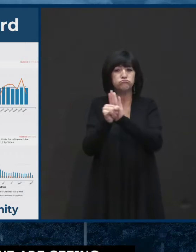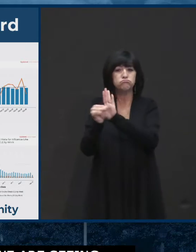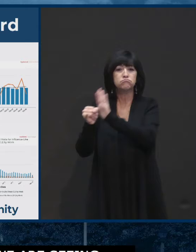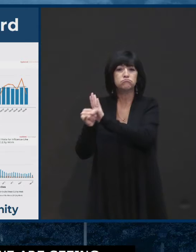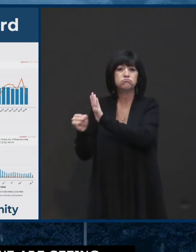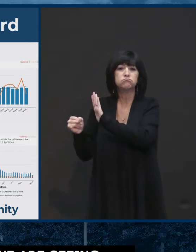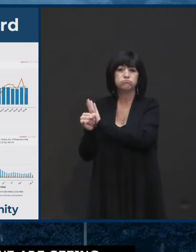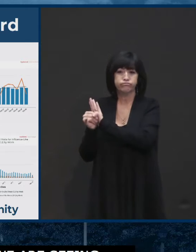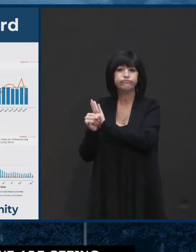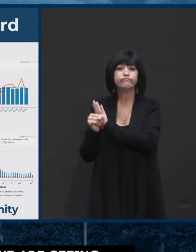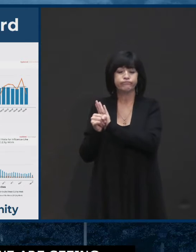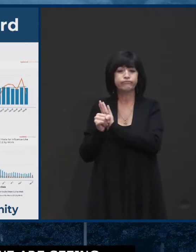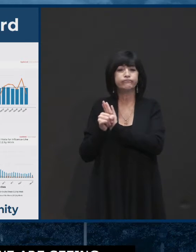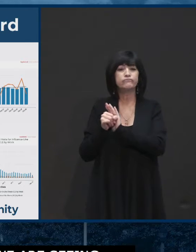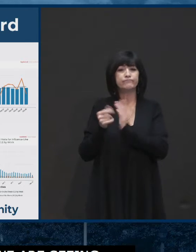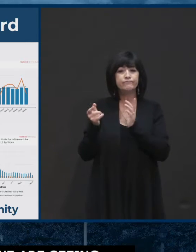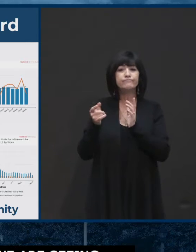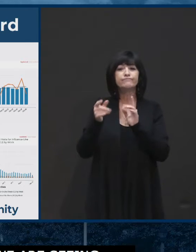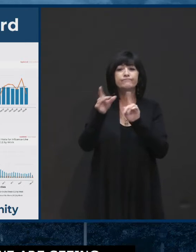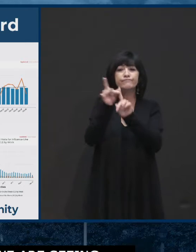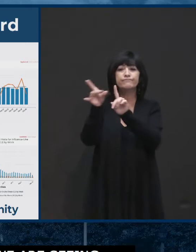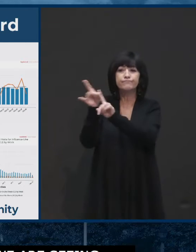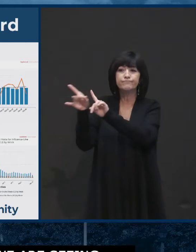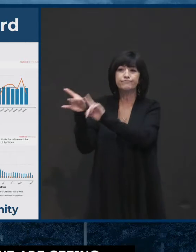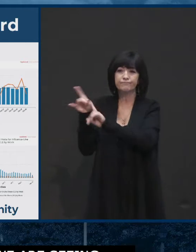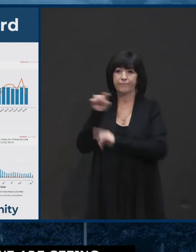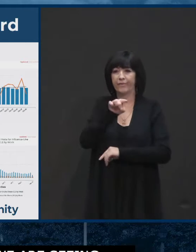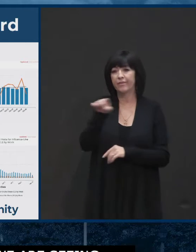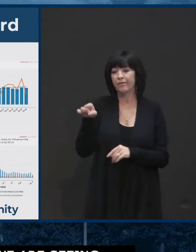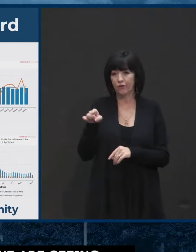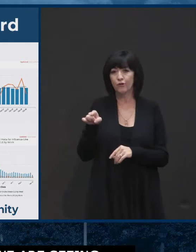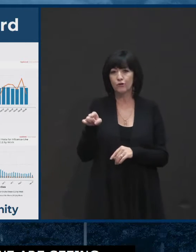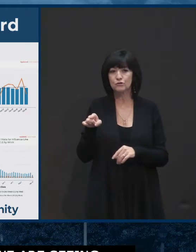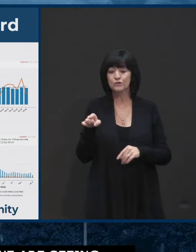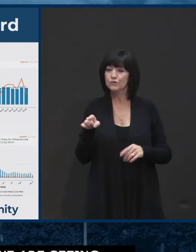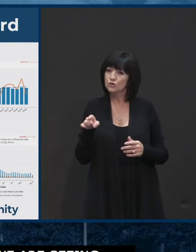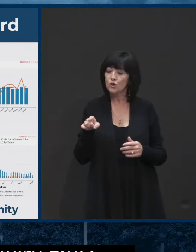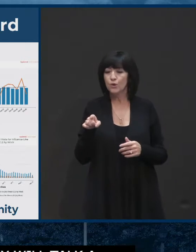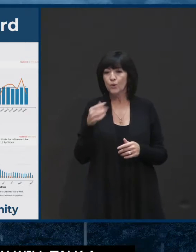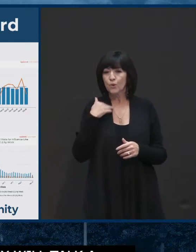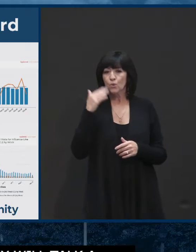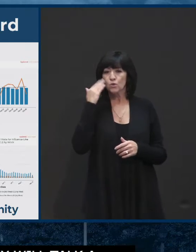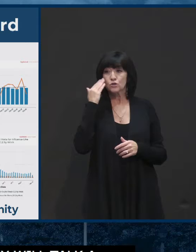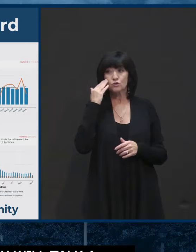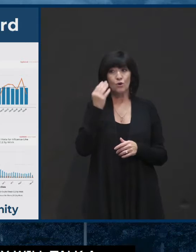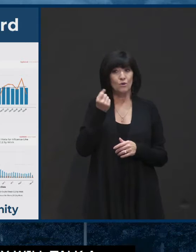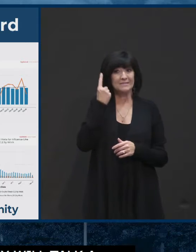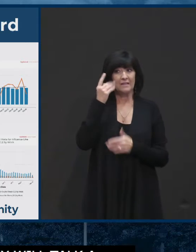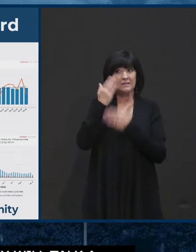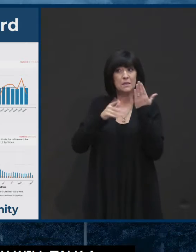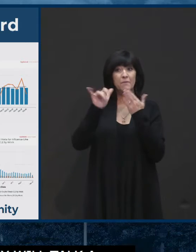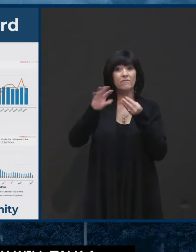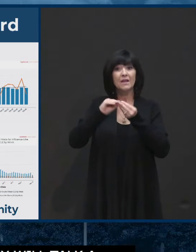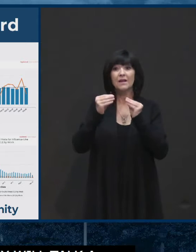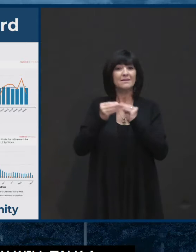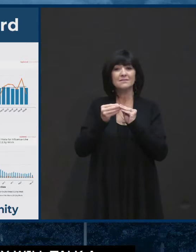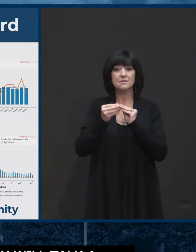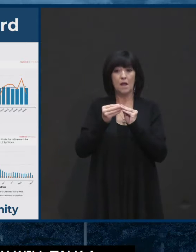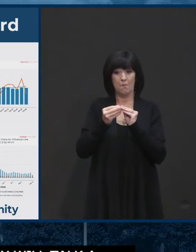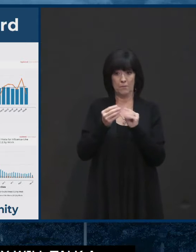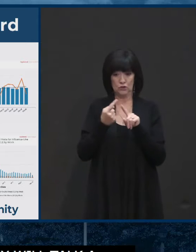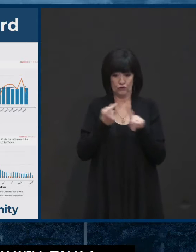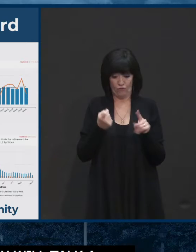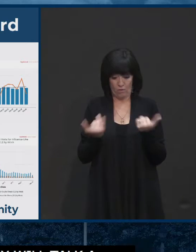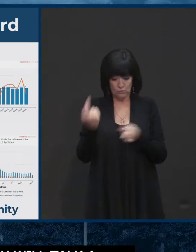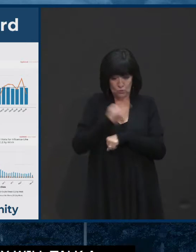up, a week from now or some days from now. We know that this is a lagging indicator. And then the new positive cases, far right